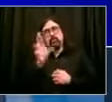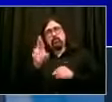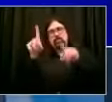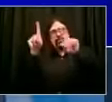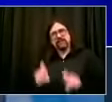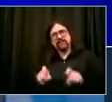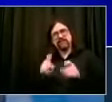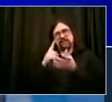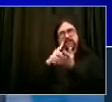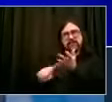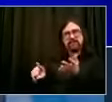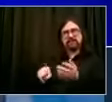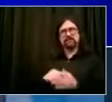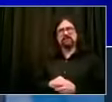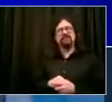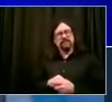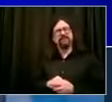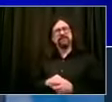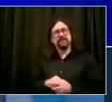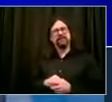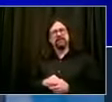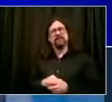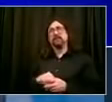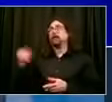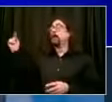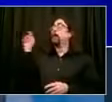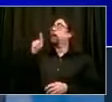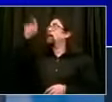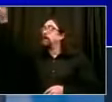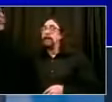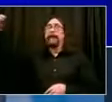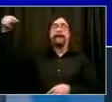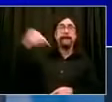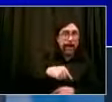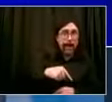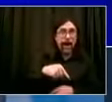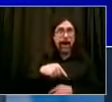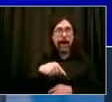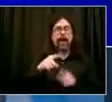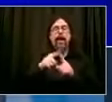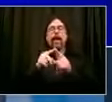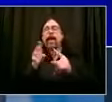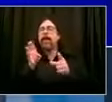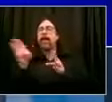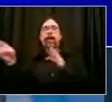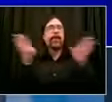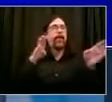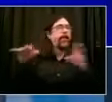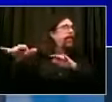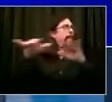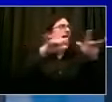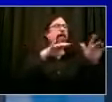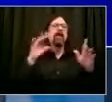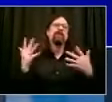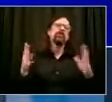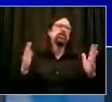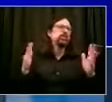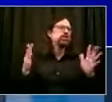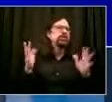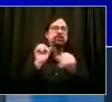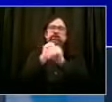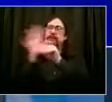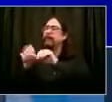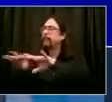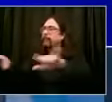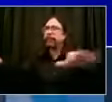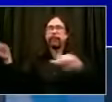rules. So first of all, for folks coming in from the United Kingdom, we will have a new approach given this new strain we're seeing